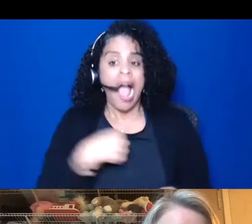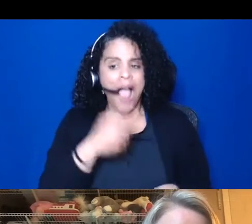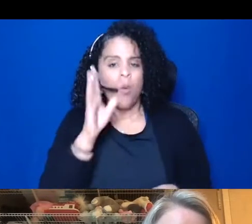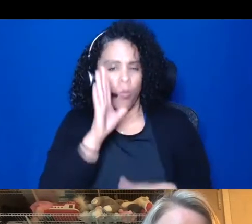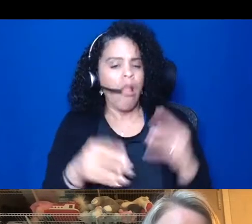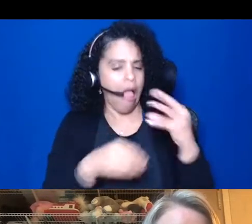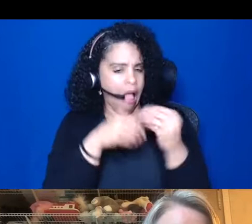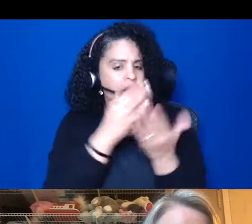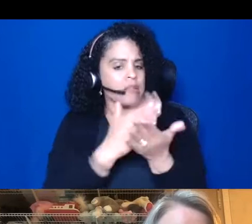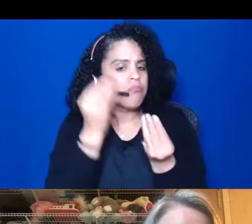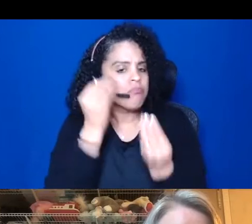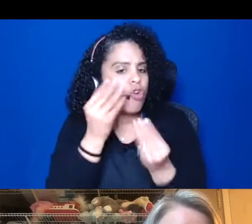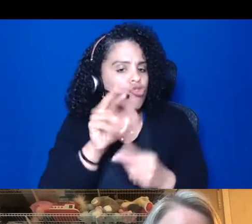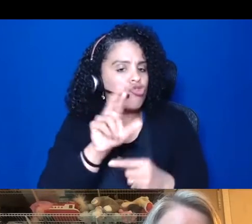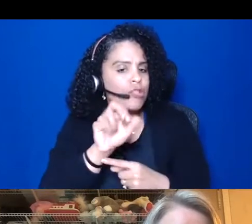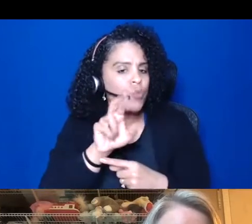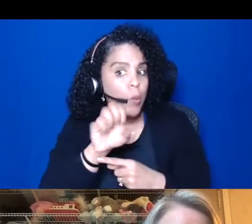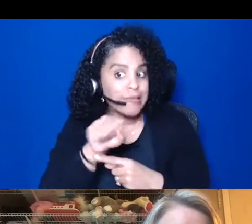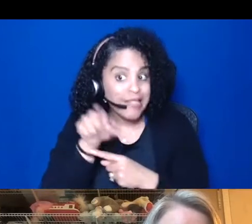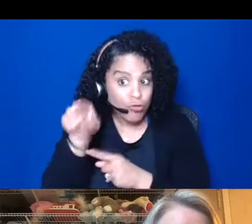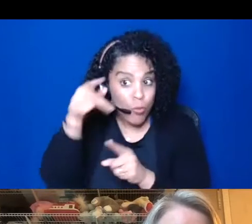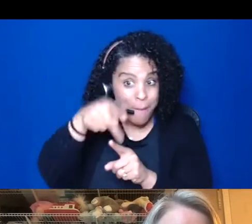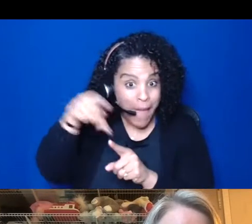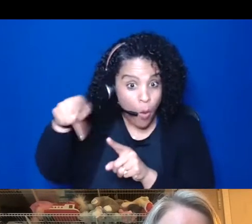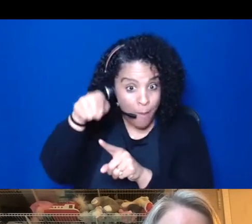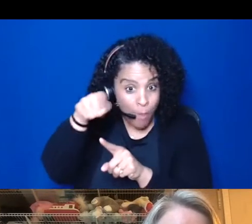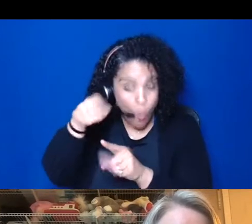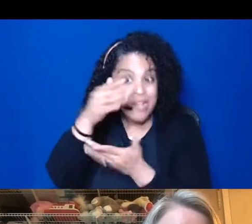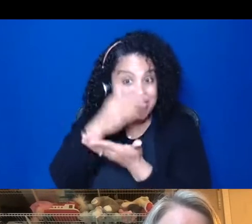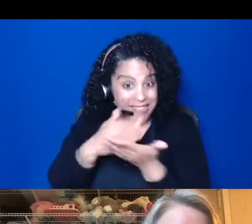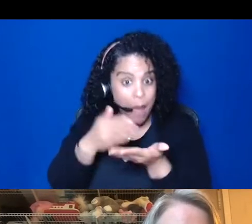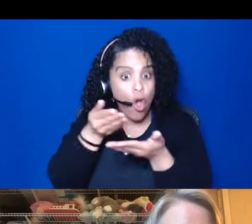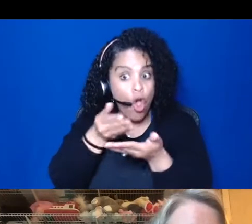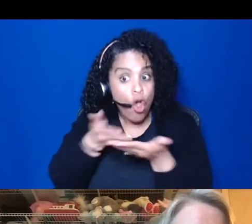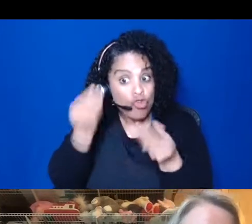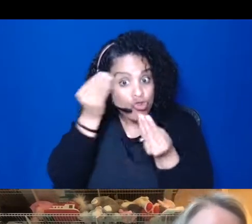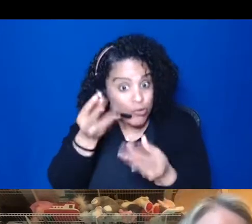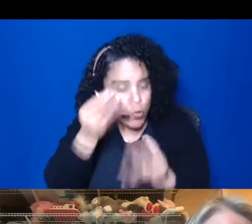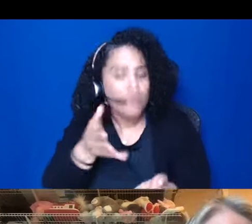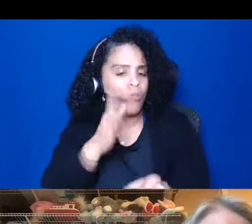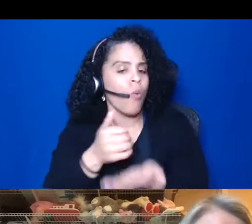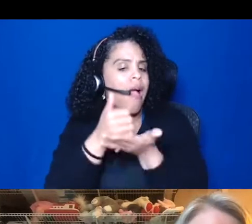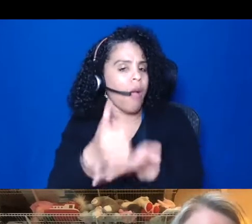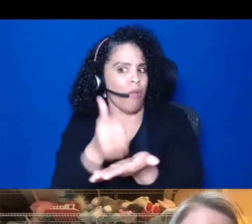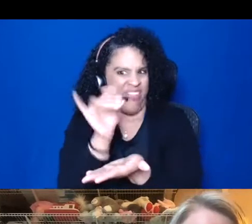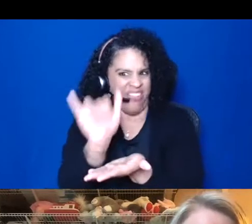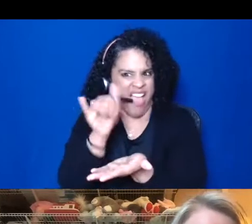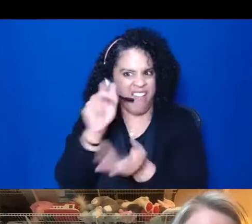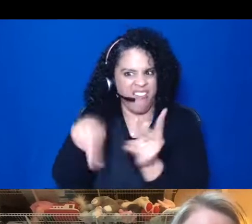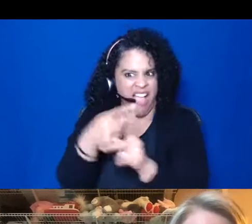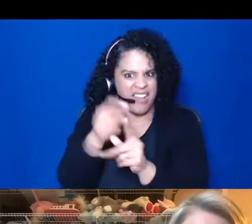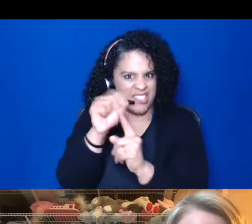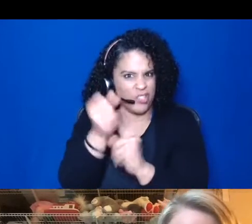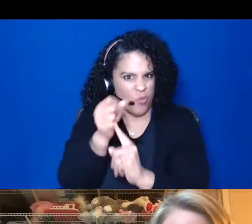some resources to my PowerPoint. And I think some of the resources I'm going to add could be helpful for the kind of situation that